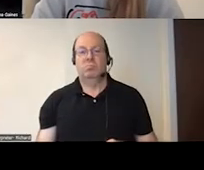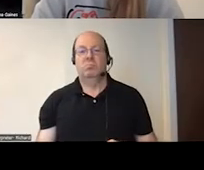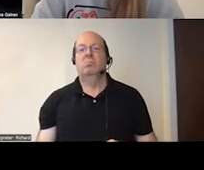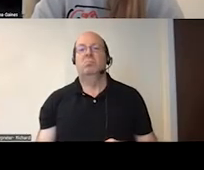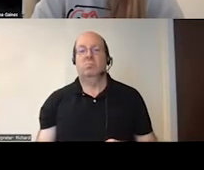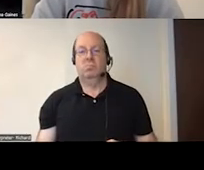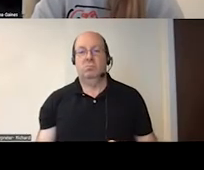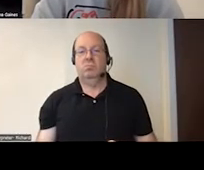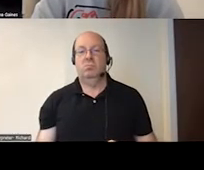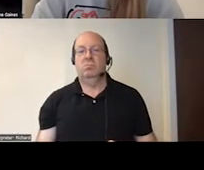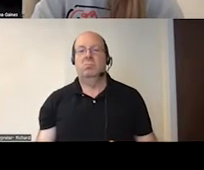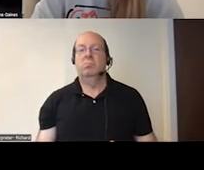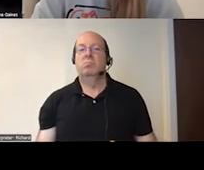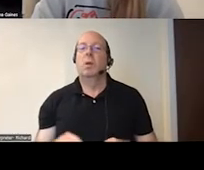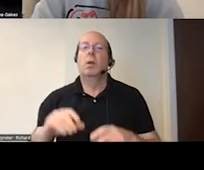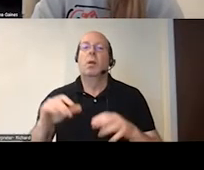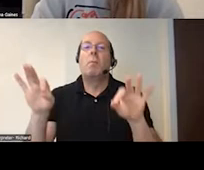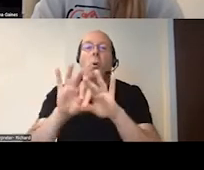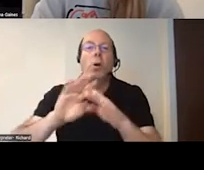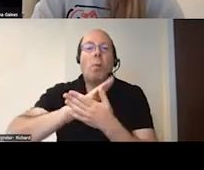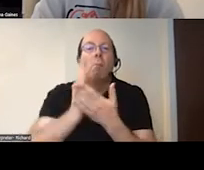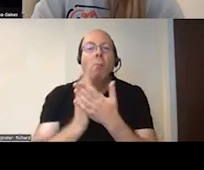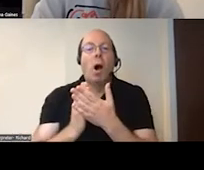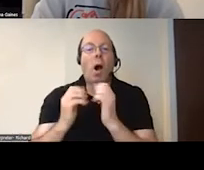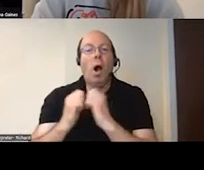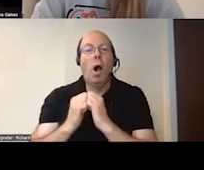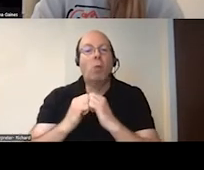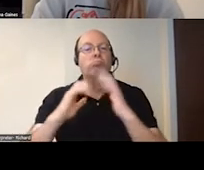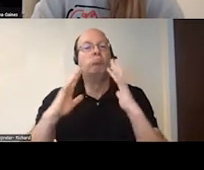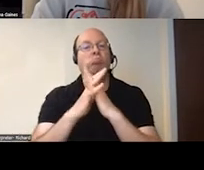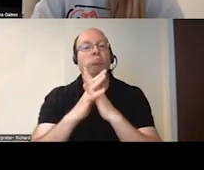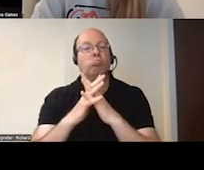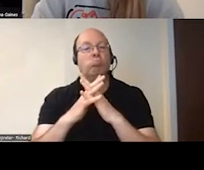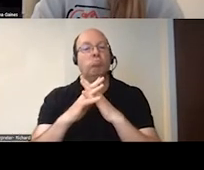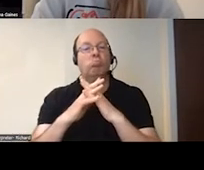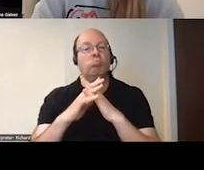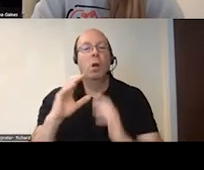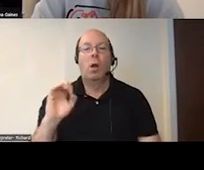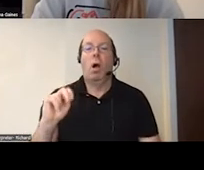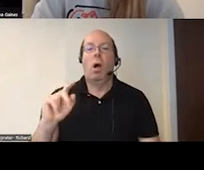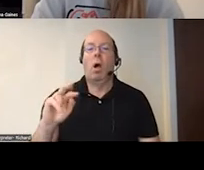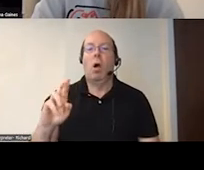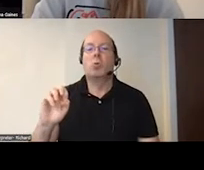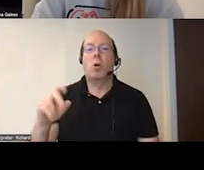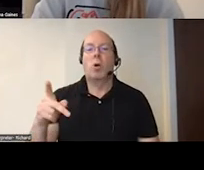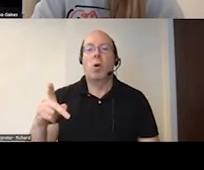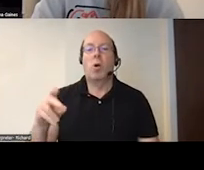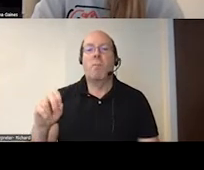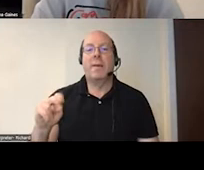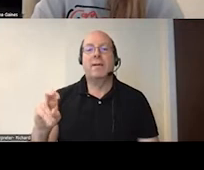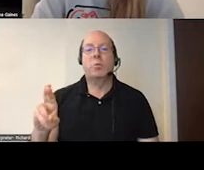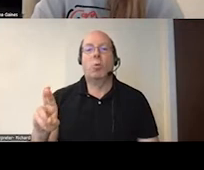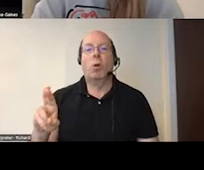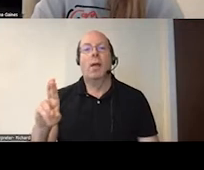entrepreneur. Most people tend to avoid it, but I really believe that we have to, in some ways, really begin to normalize failure. So I want to